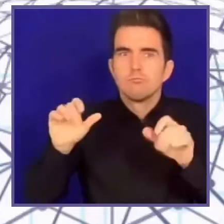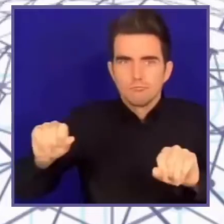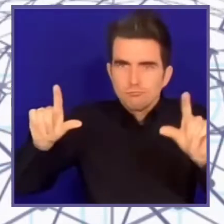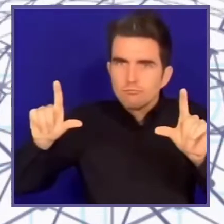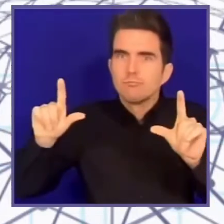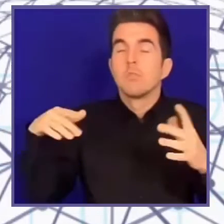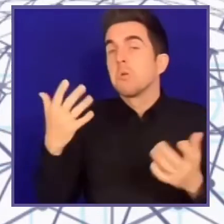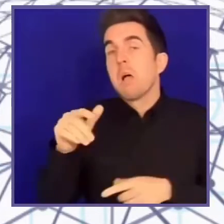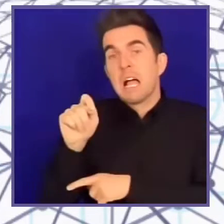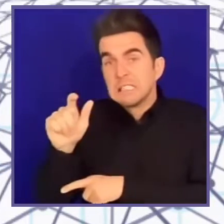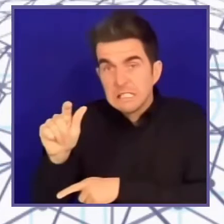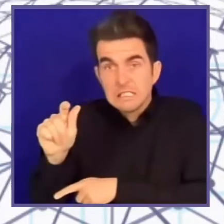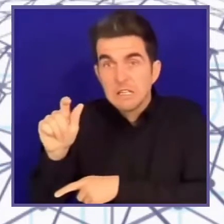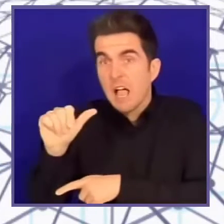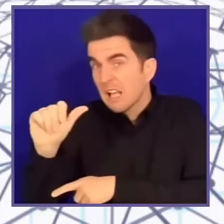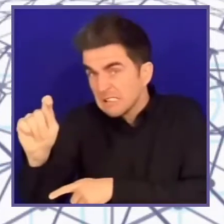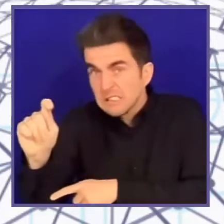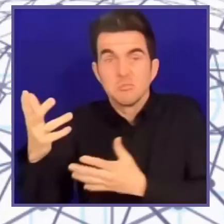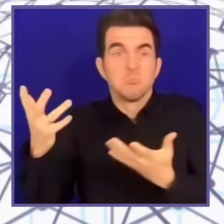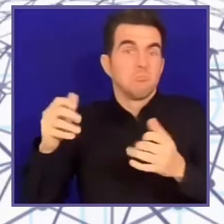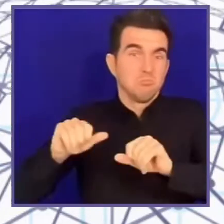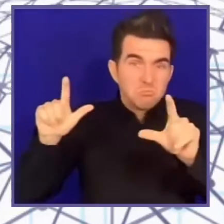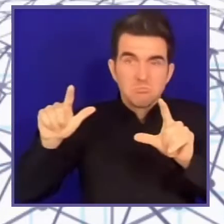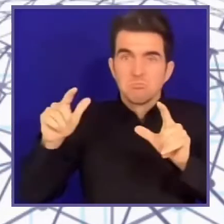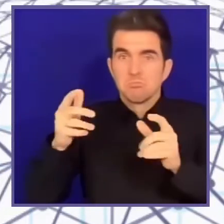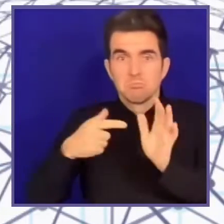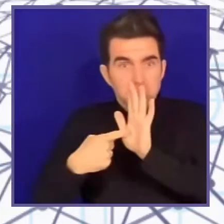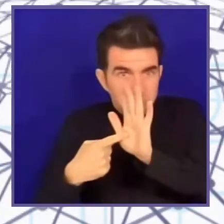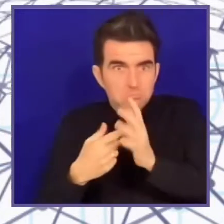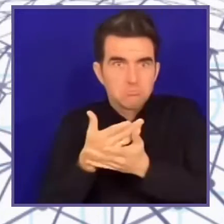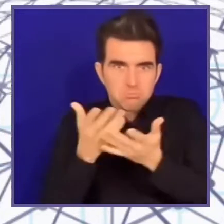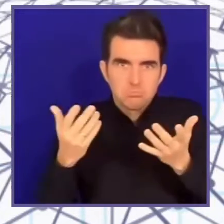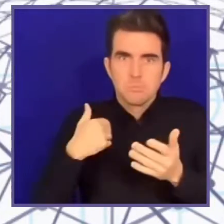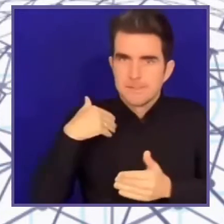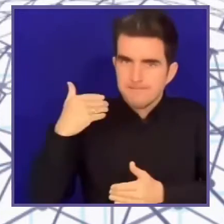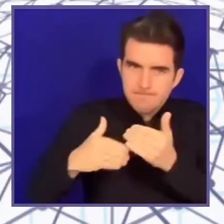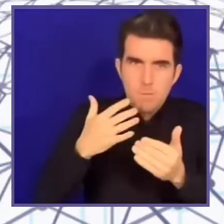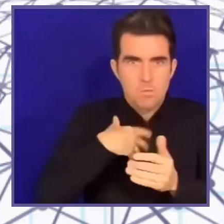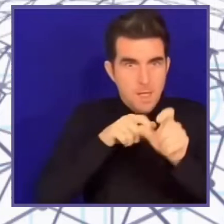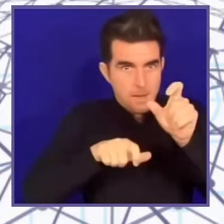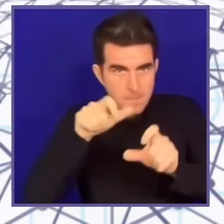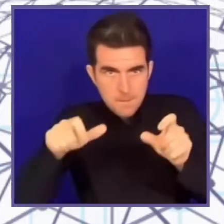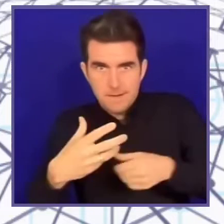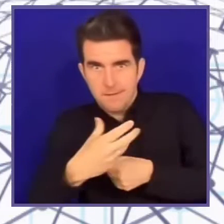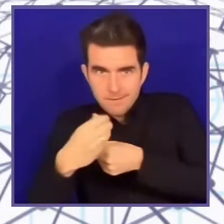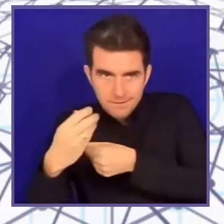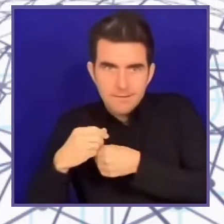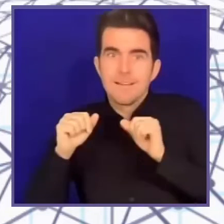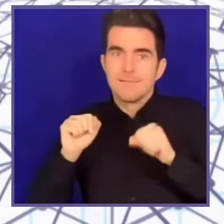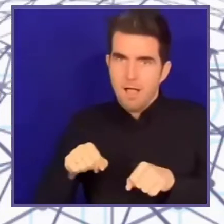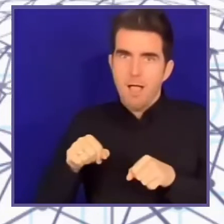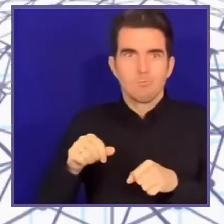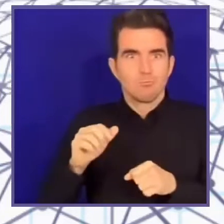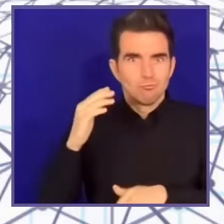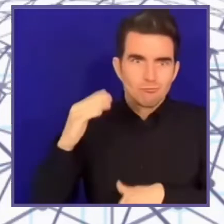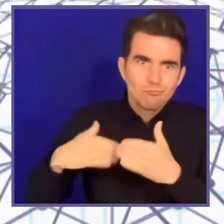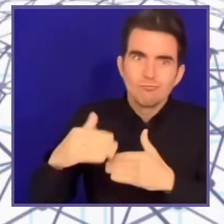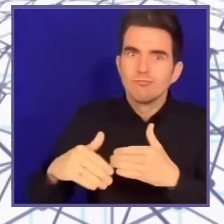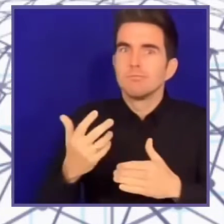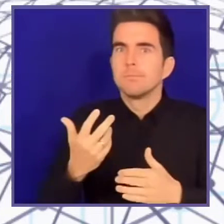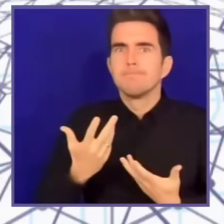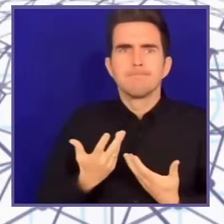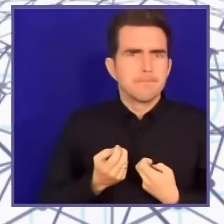they can take up problems that people really want solutions for. We are trying